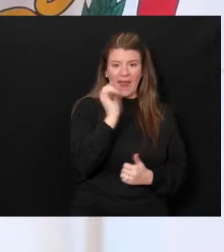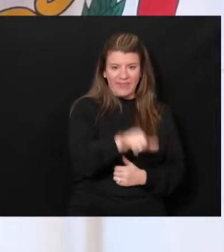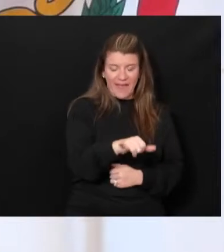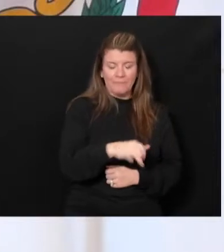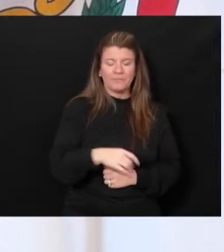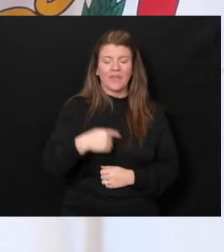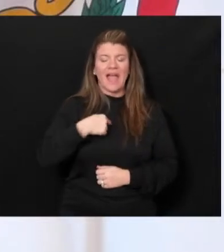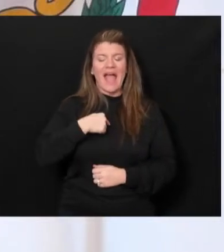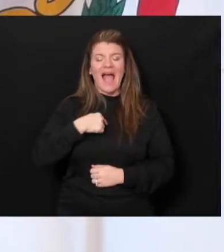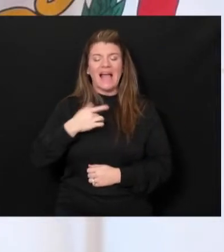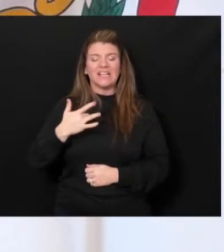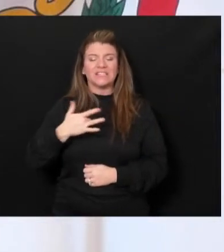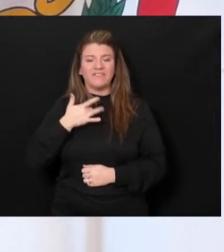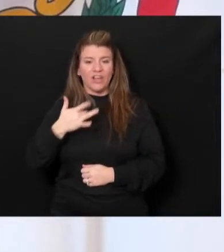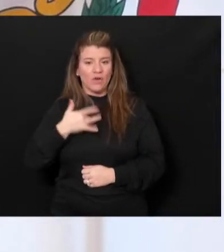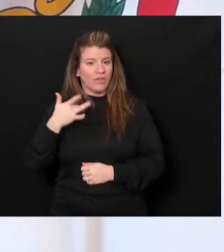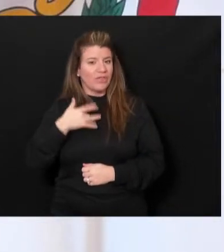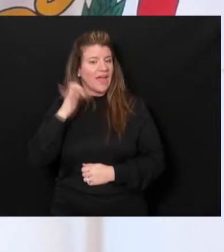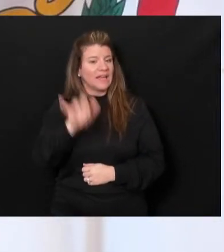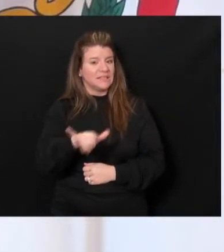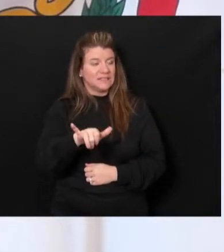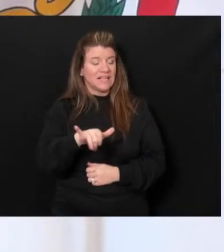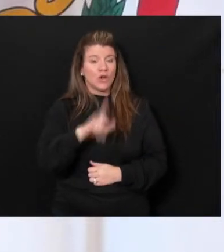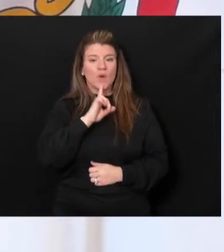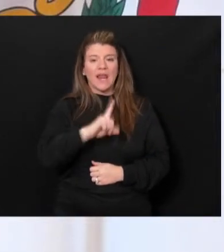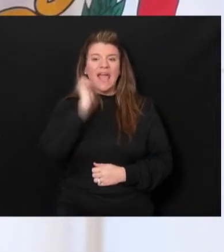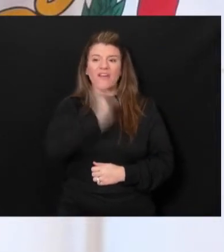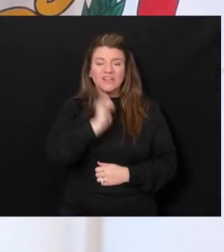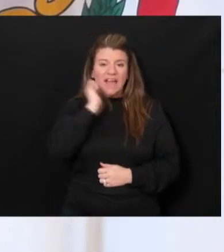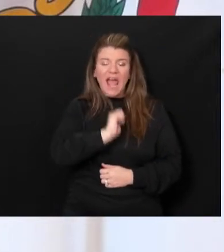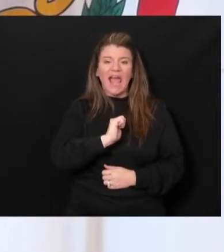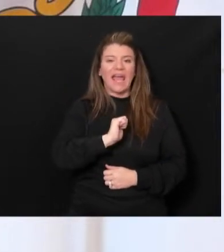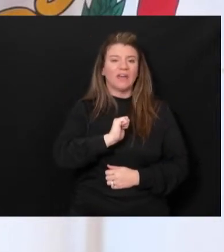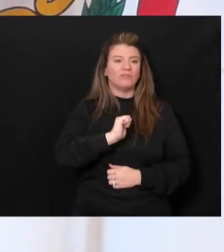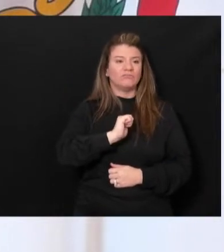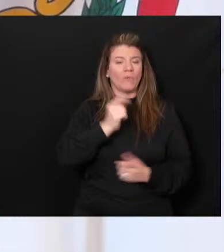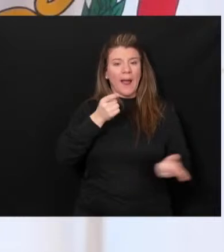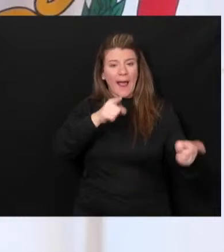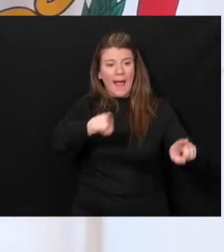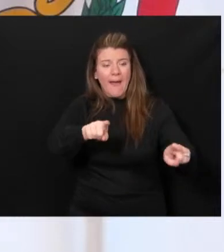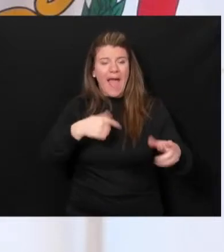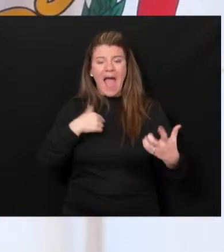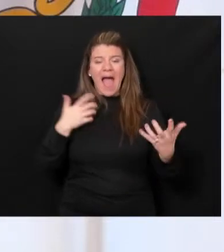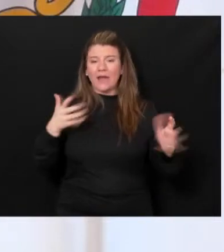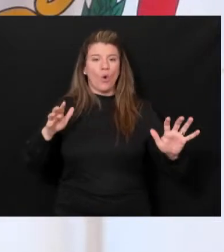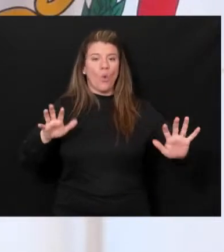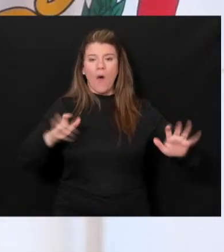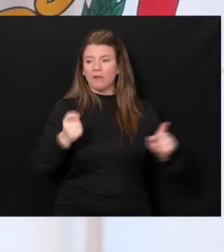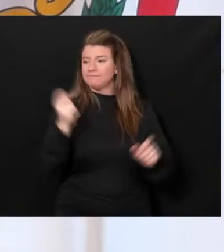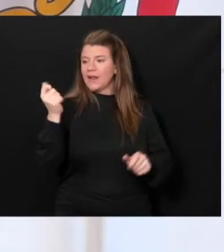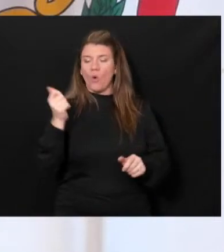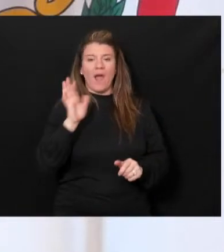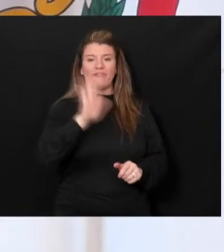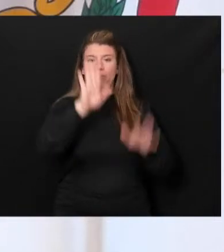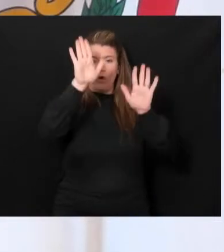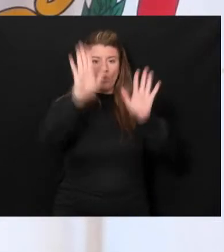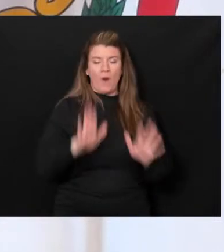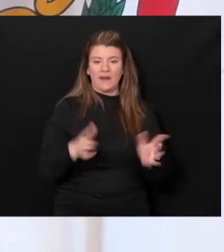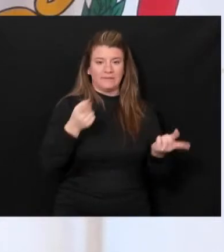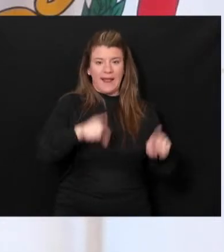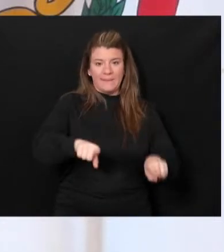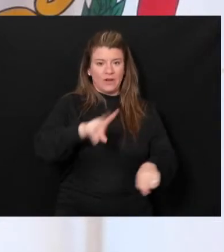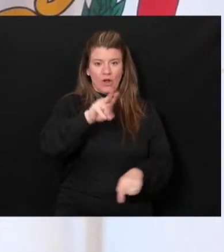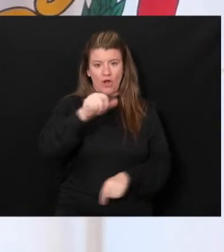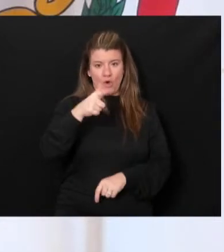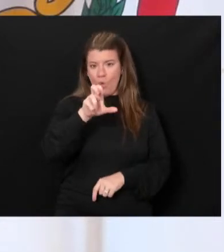I just think that at the end of the day, I don't want to take anything away from the greatness of what